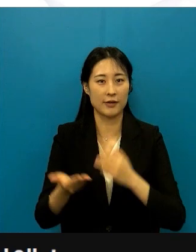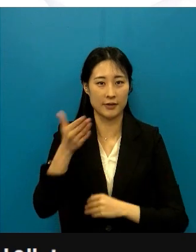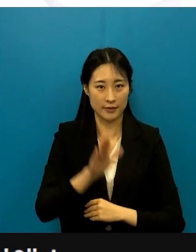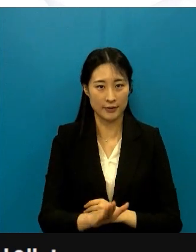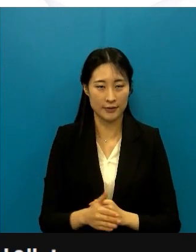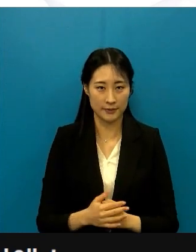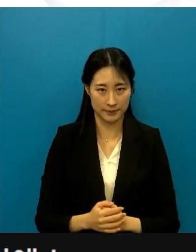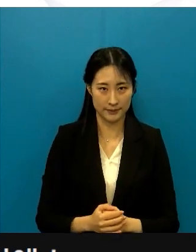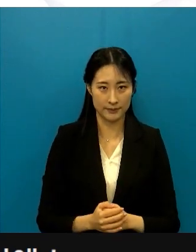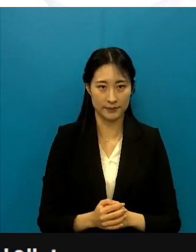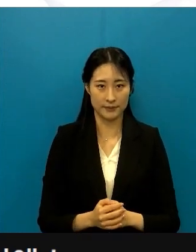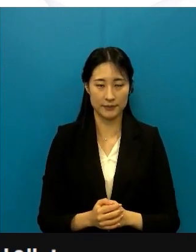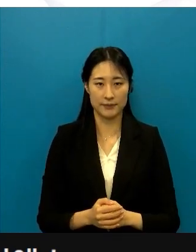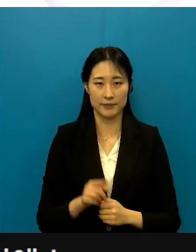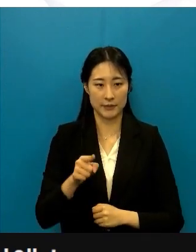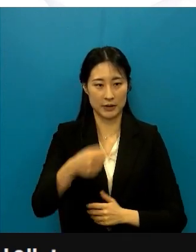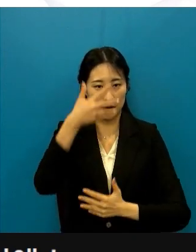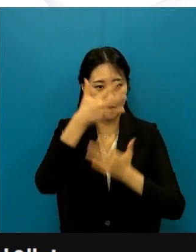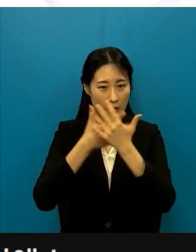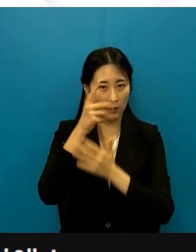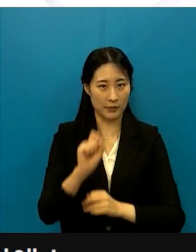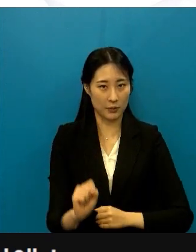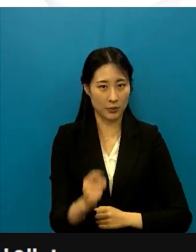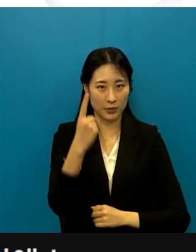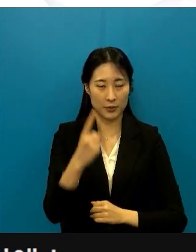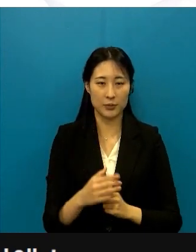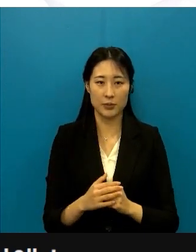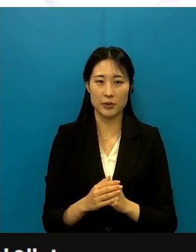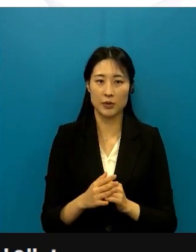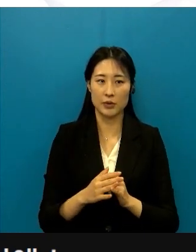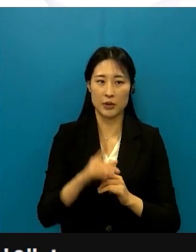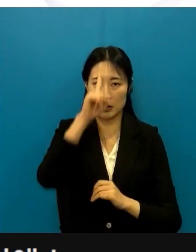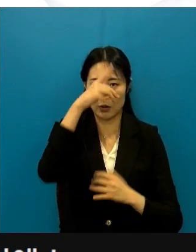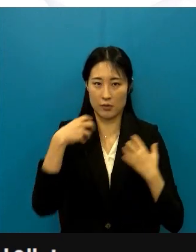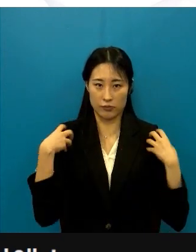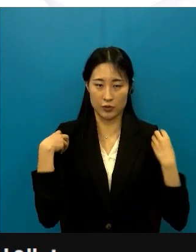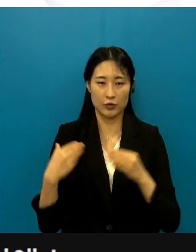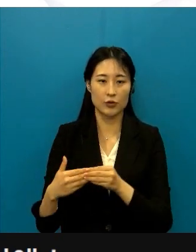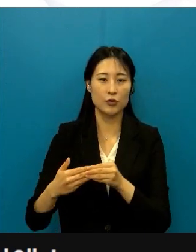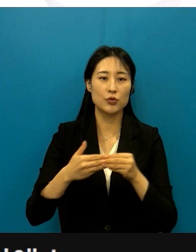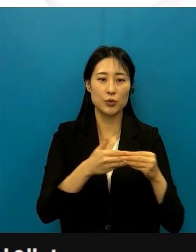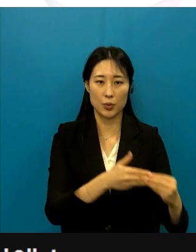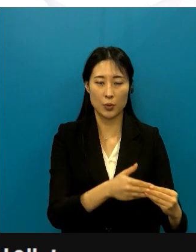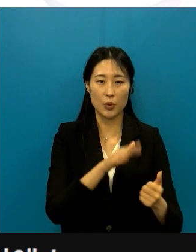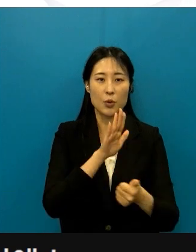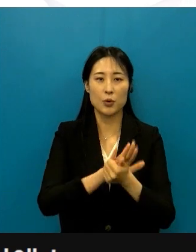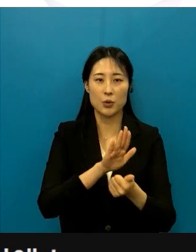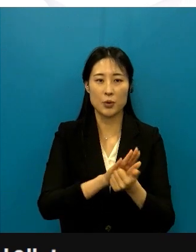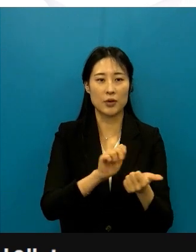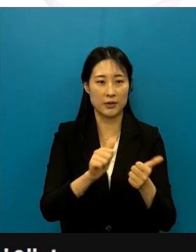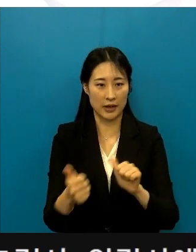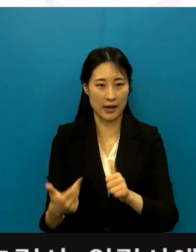and euthanasia. So how do you think about the